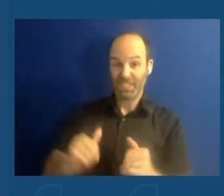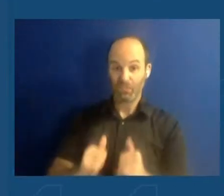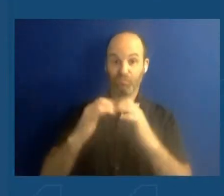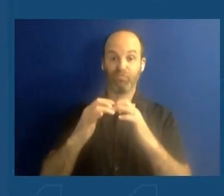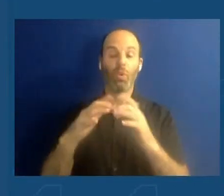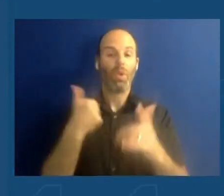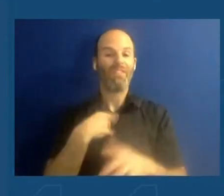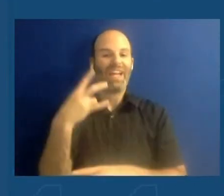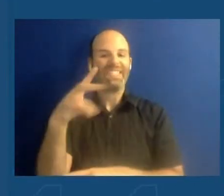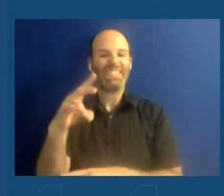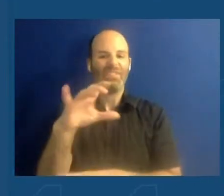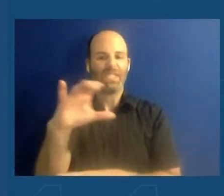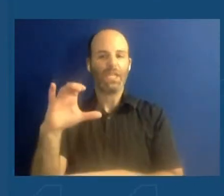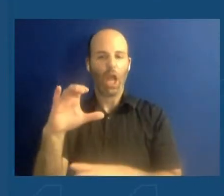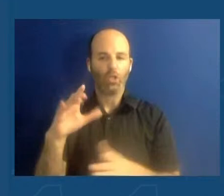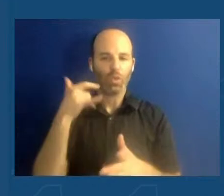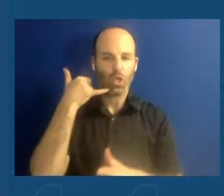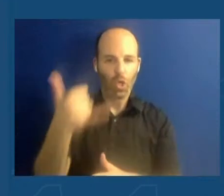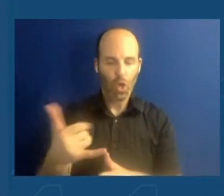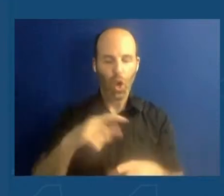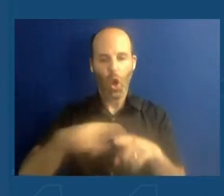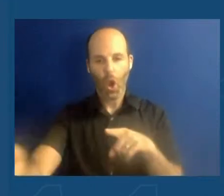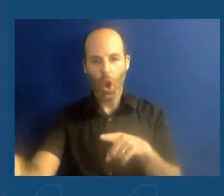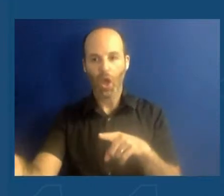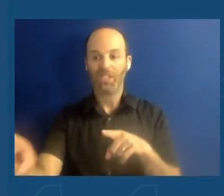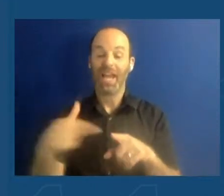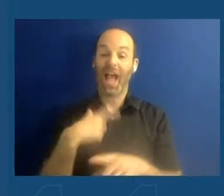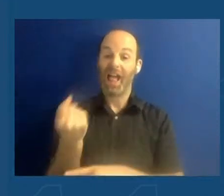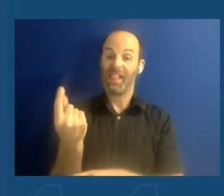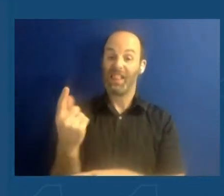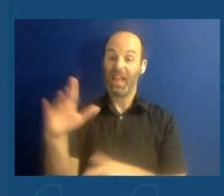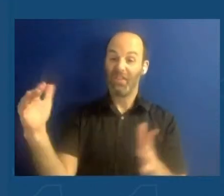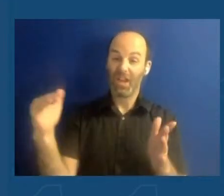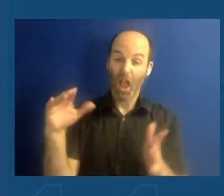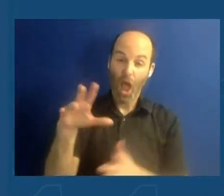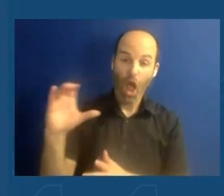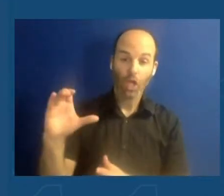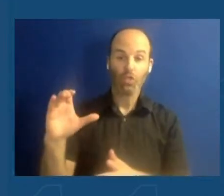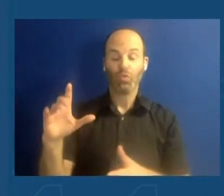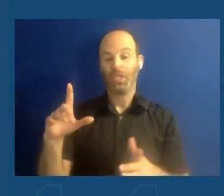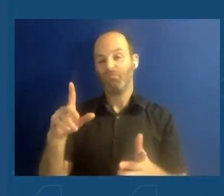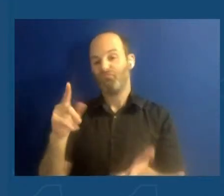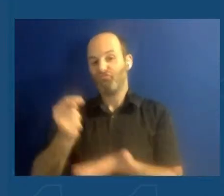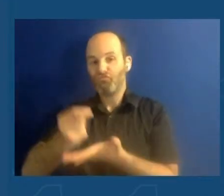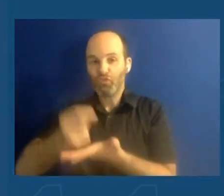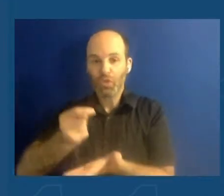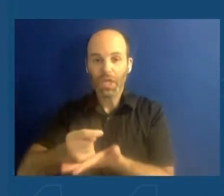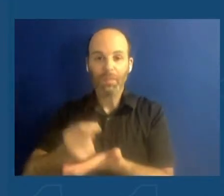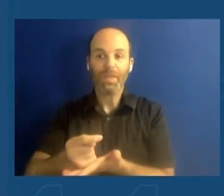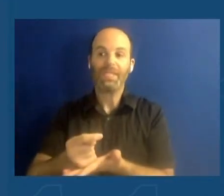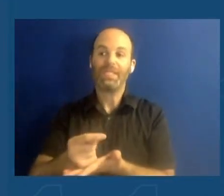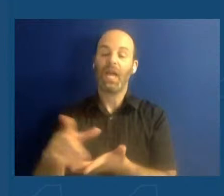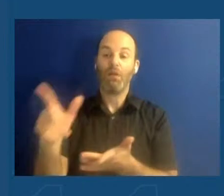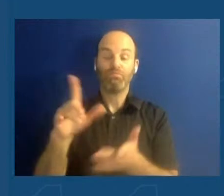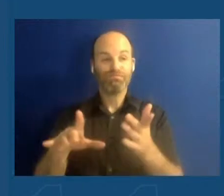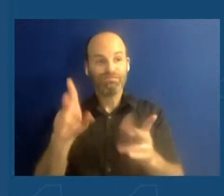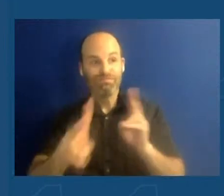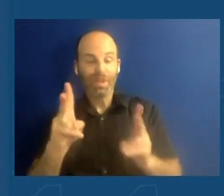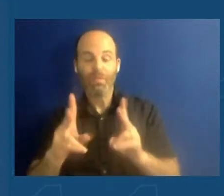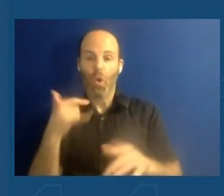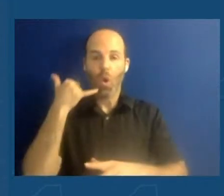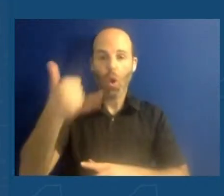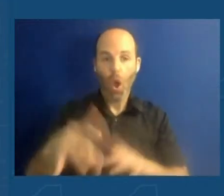calls, over 1,100 visits for treatment as a result of people being able to make that phone call, find out where the treatments are available,